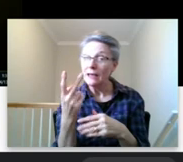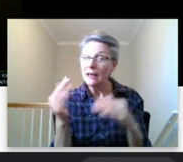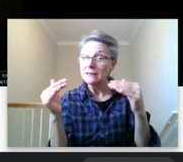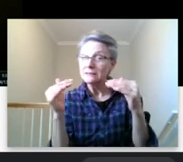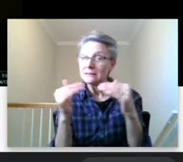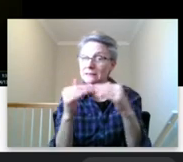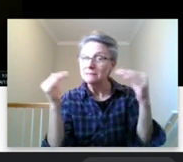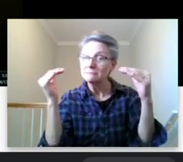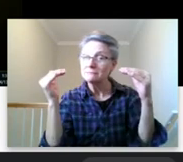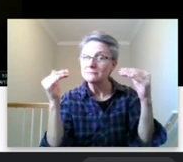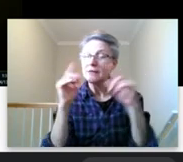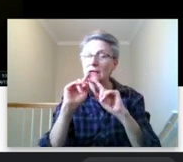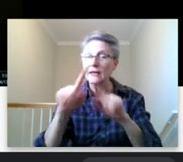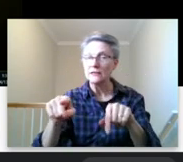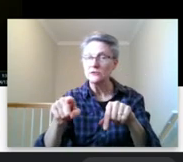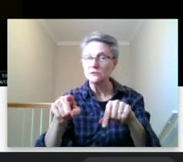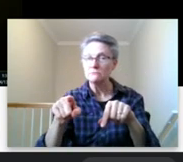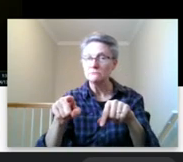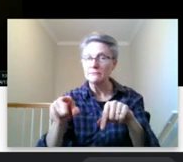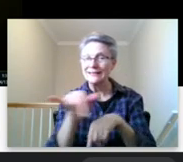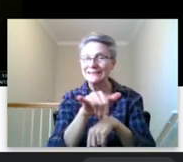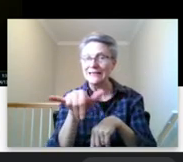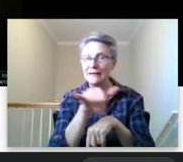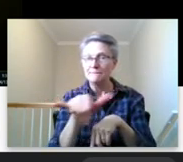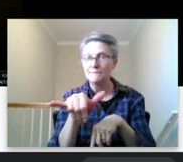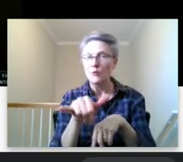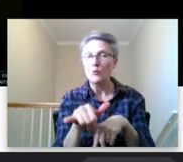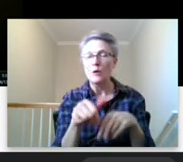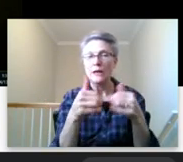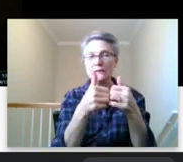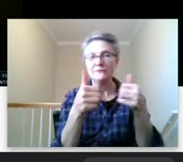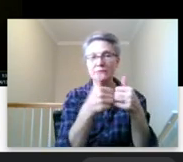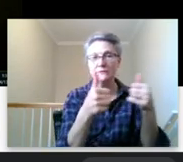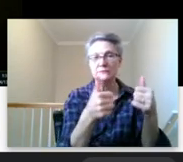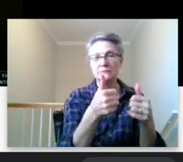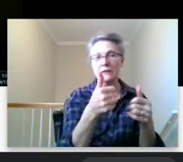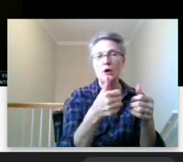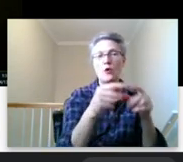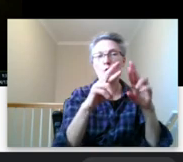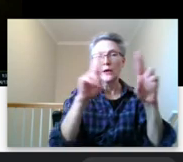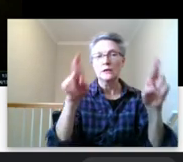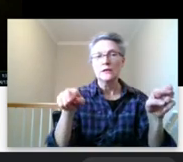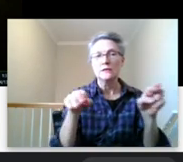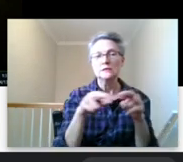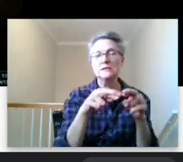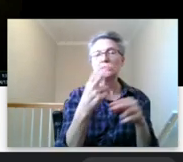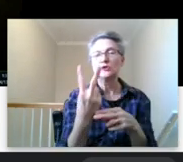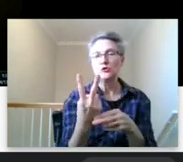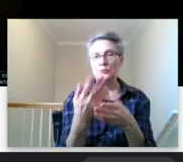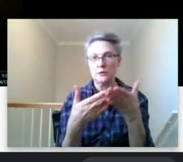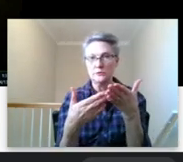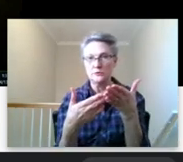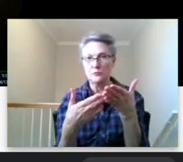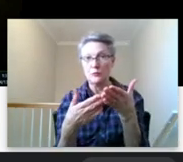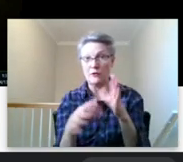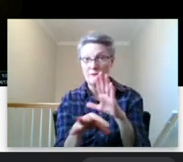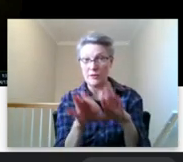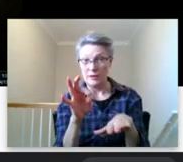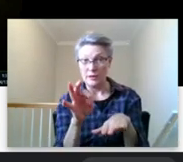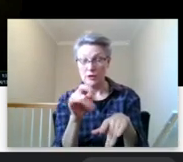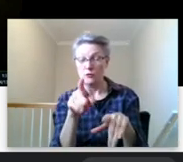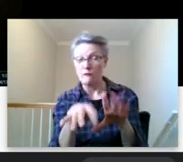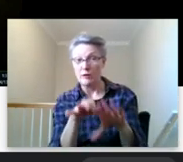same answer I got when I split my rectangles into 2 sections. So what you're finding here is that if you're trying to find the